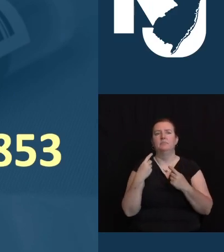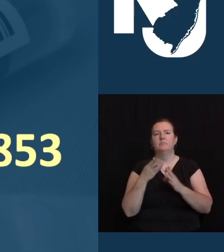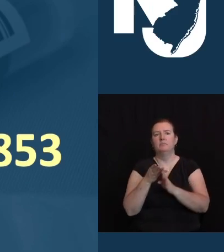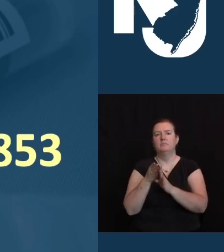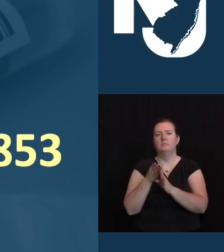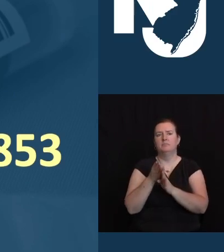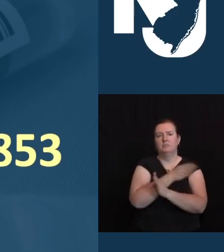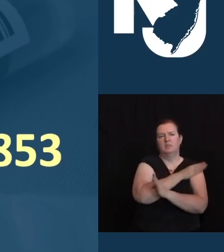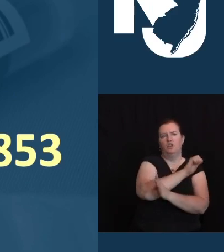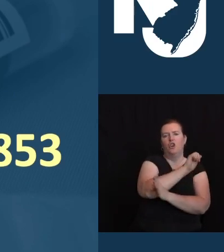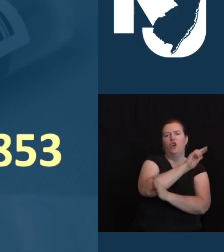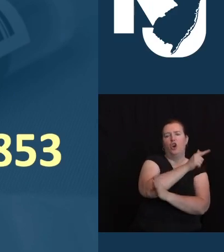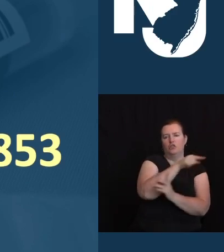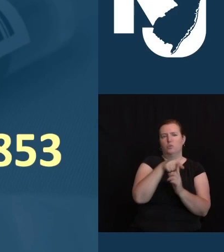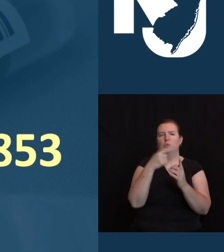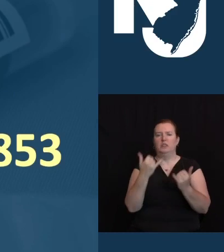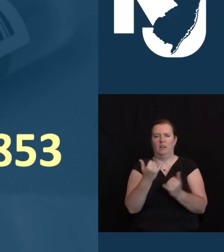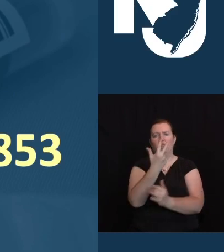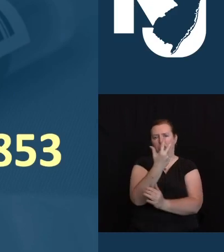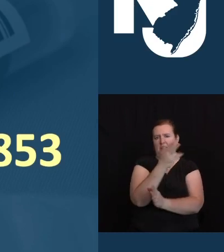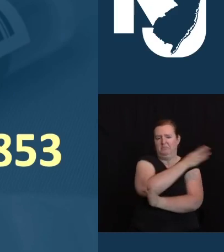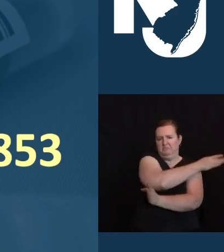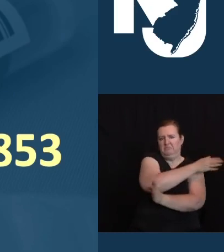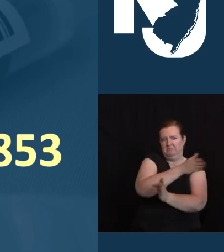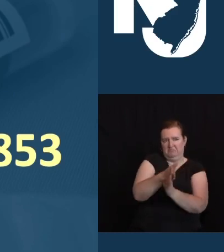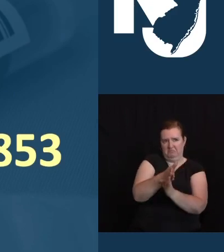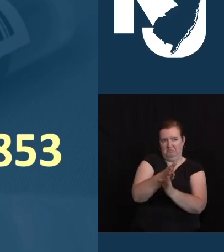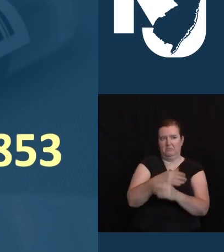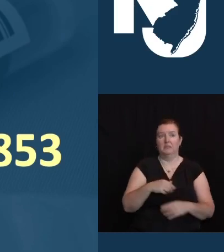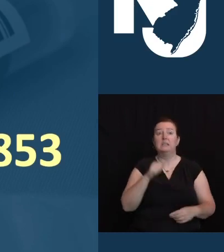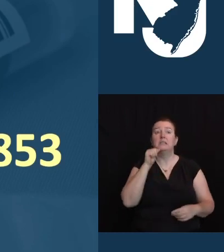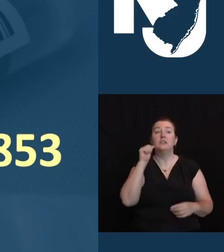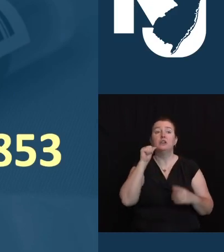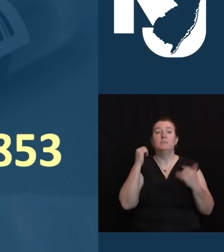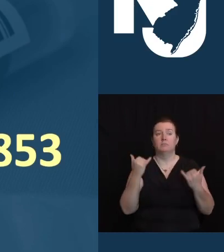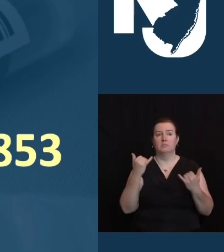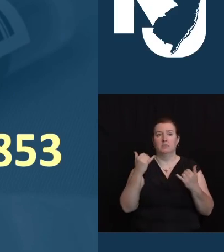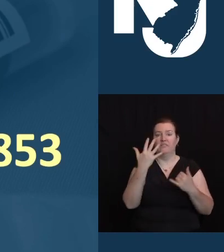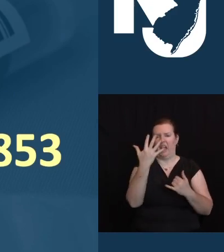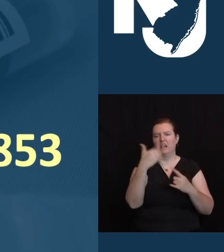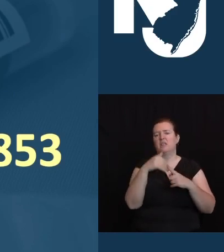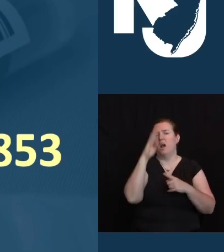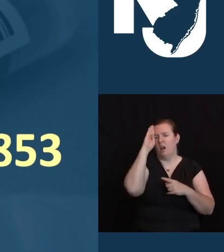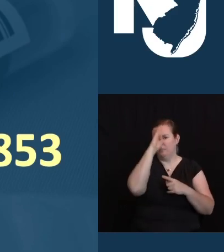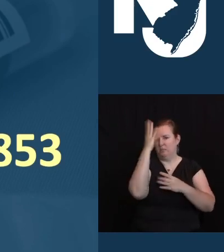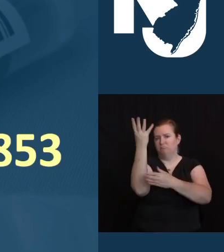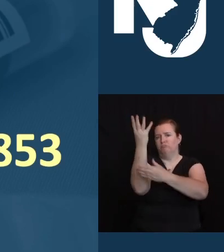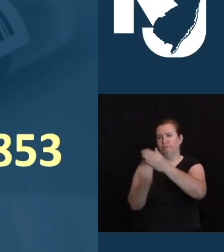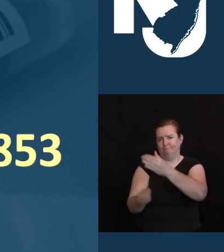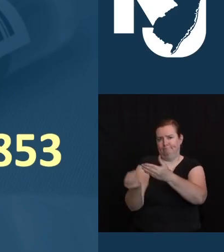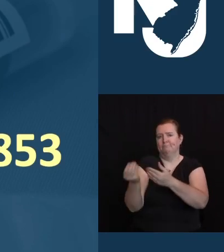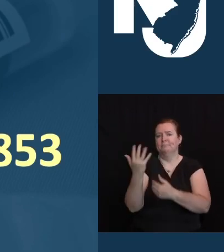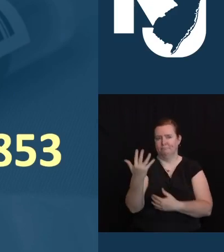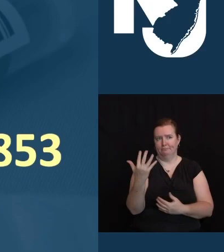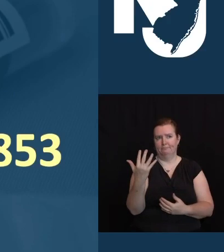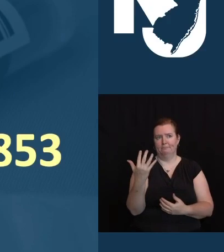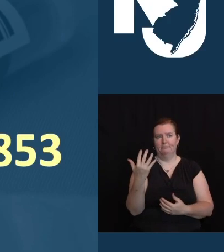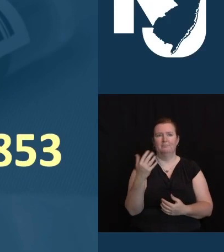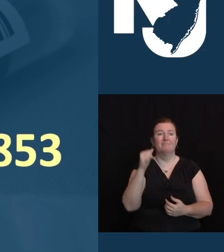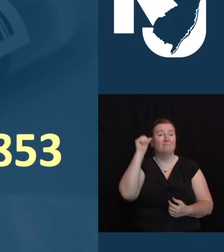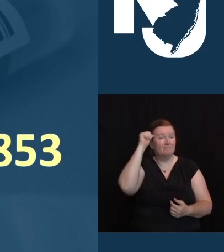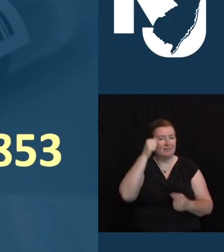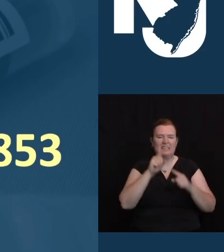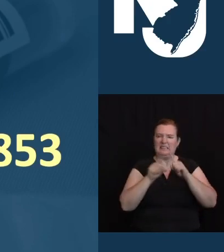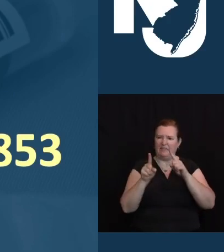days. There were 5 in-hospital deaths reported yesterday, but again, folks, remember, this is deliberately apples and oranges.